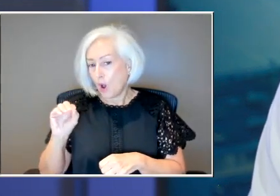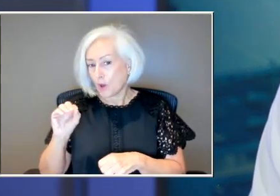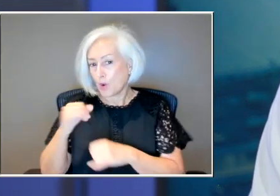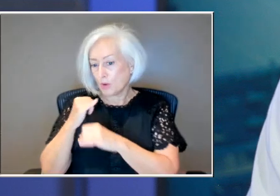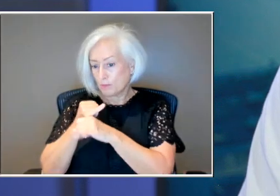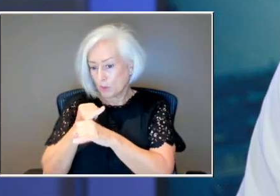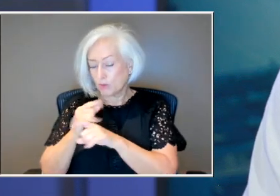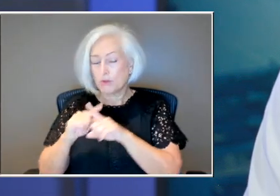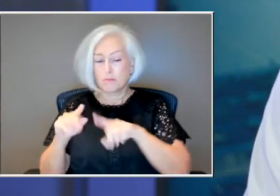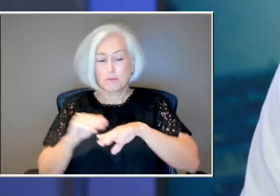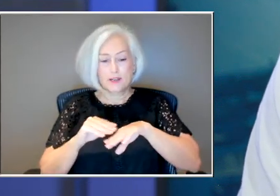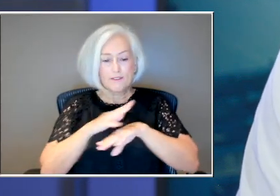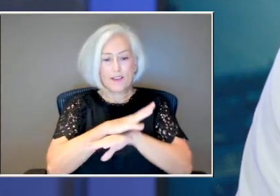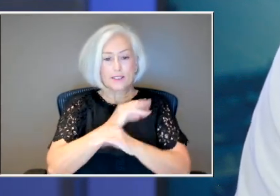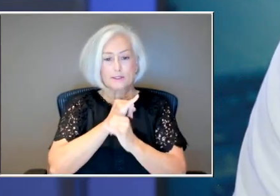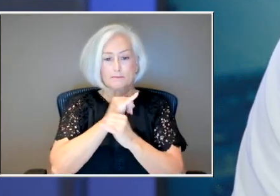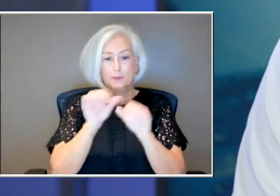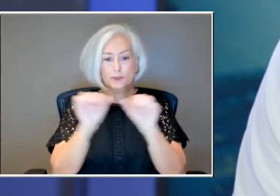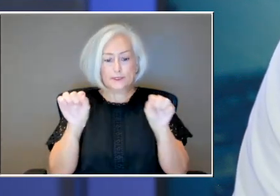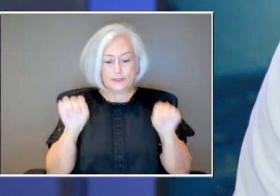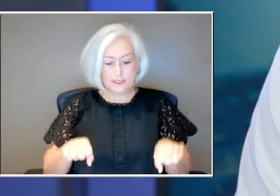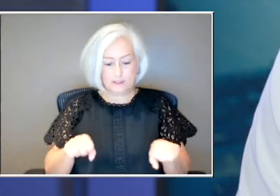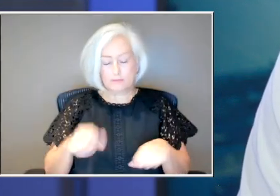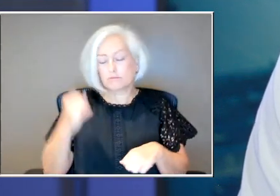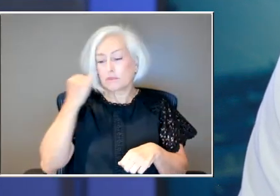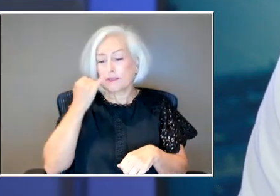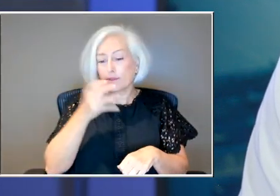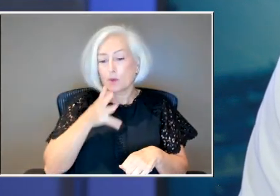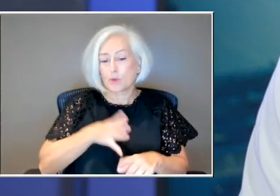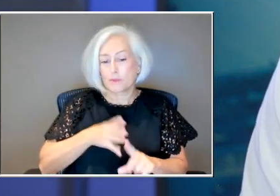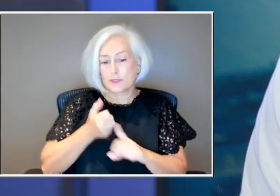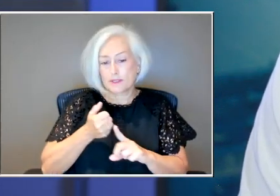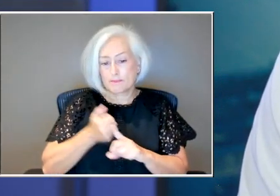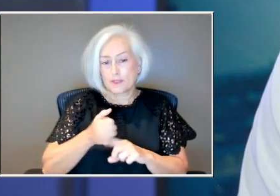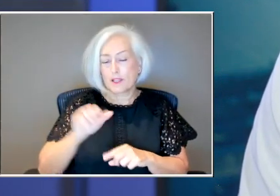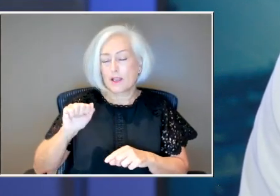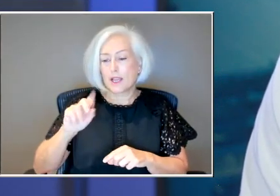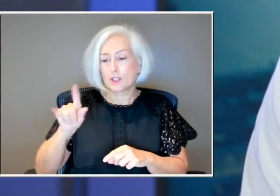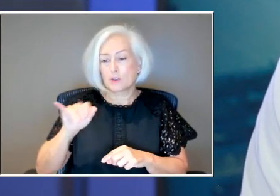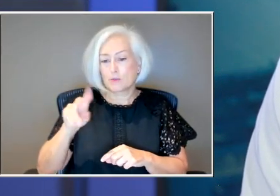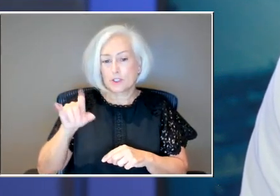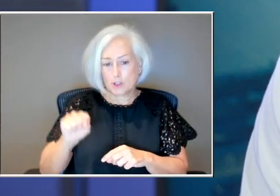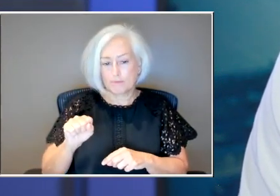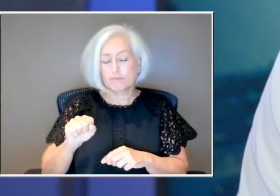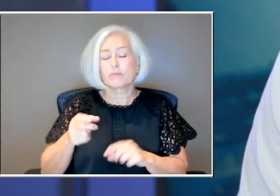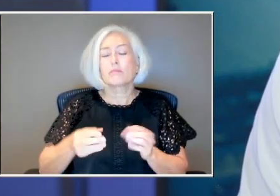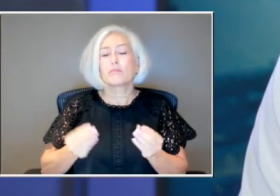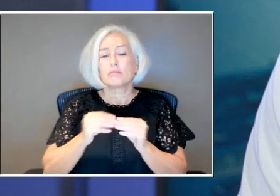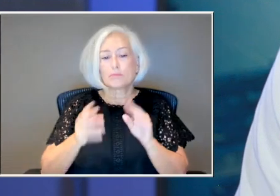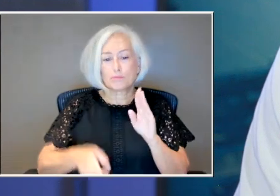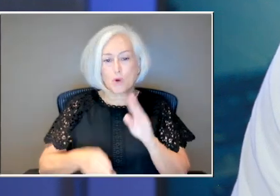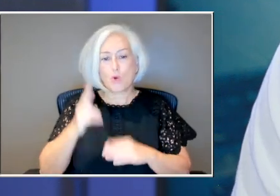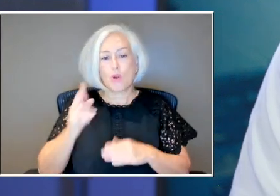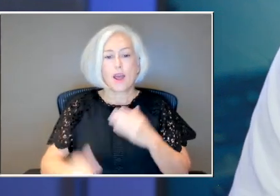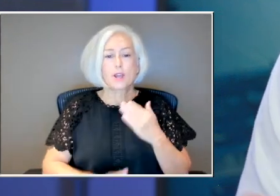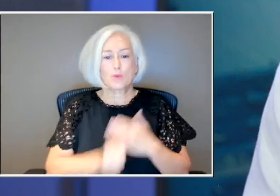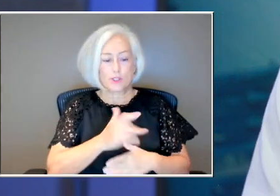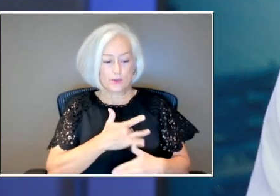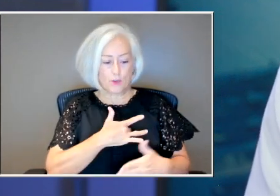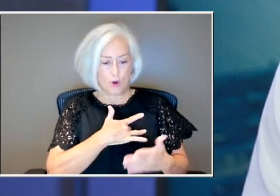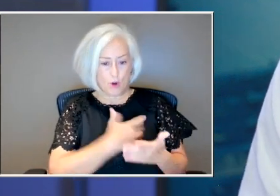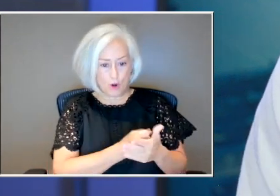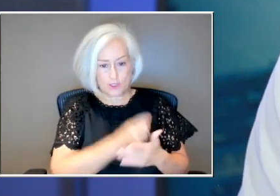and women who have endometriosis do have a higher risk for cardiovascular disease like heart attack and stroke,